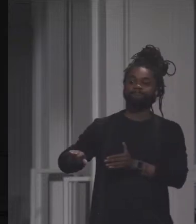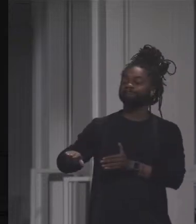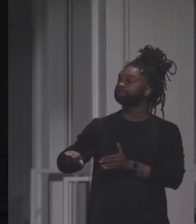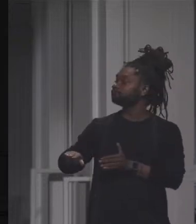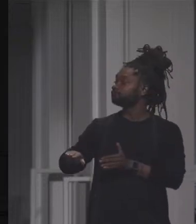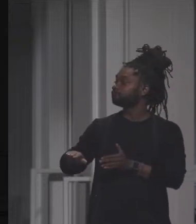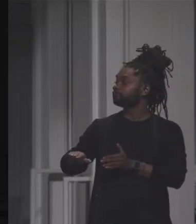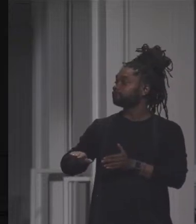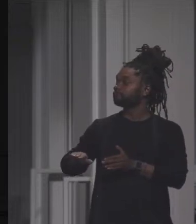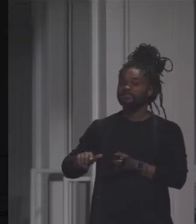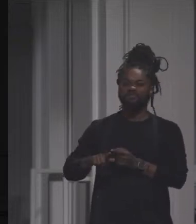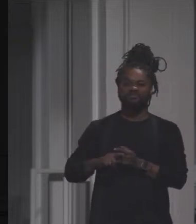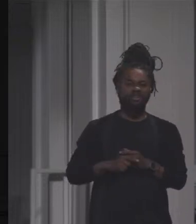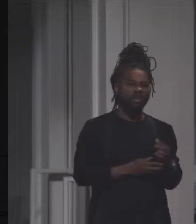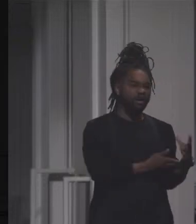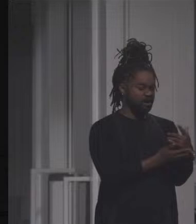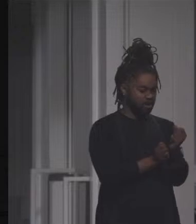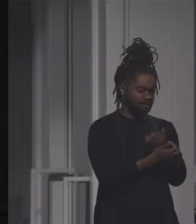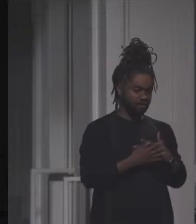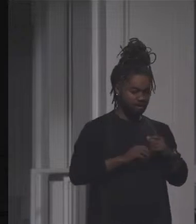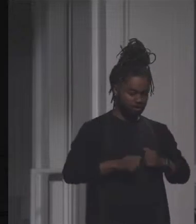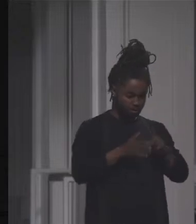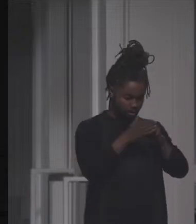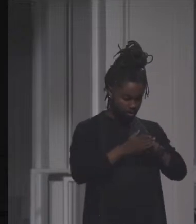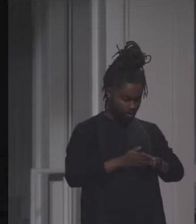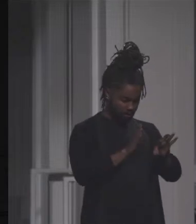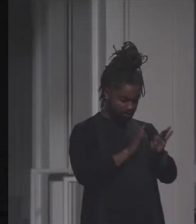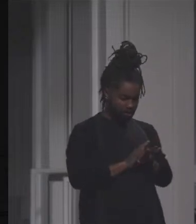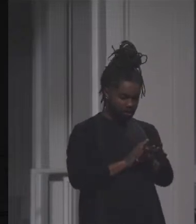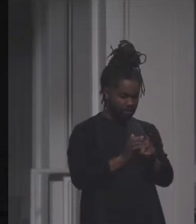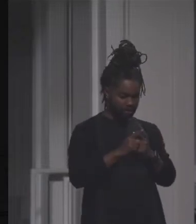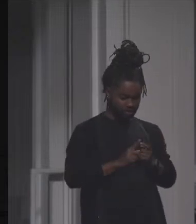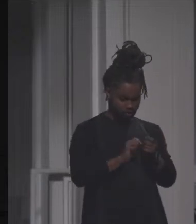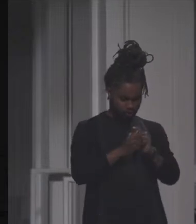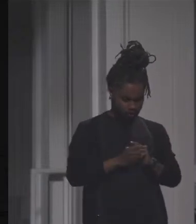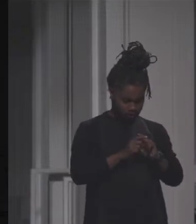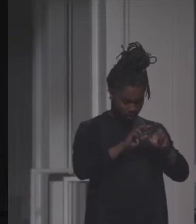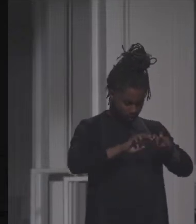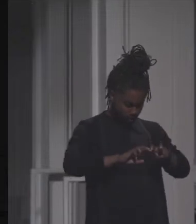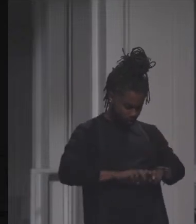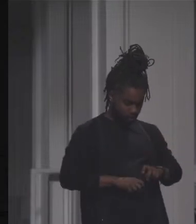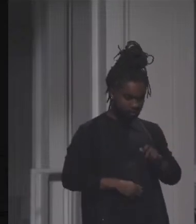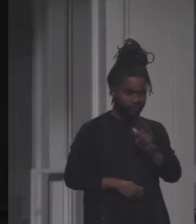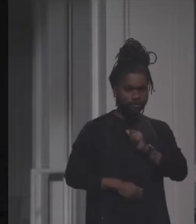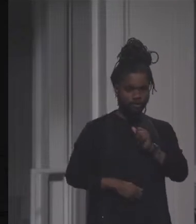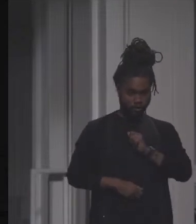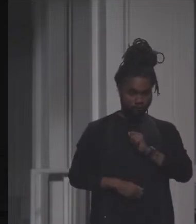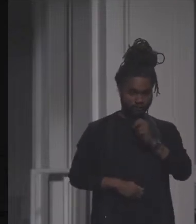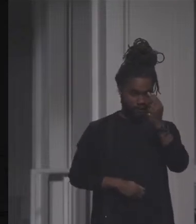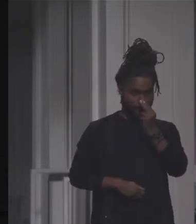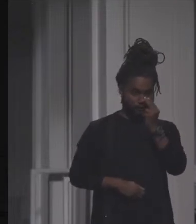gathered all the passages about Hild, and translated the Latin myself.